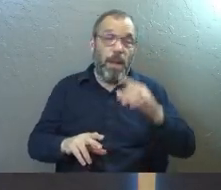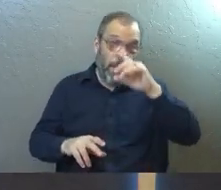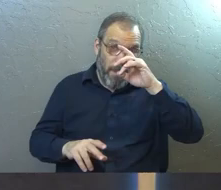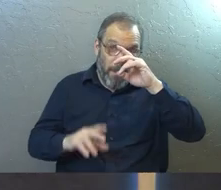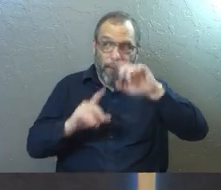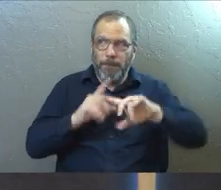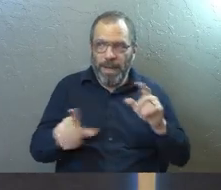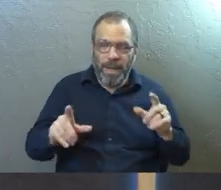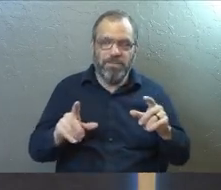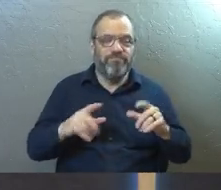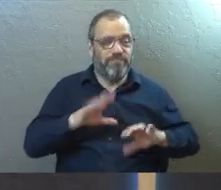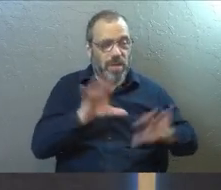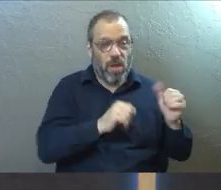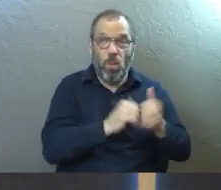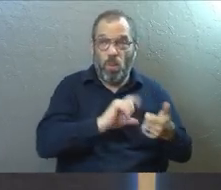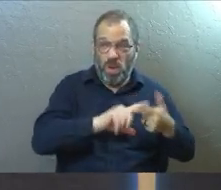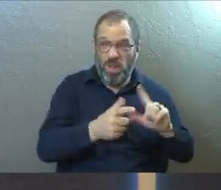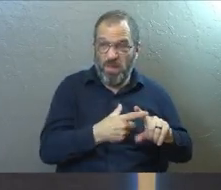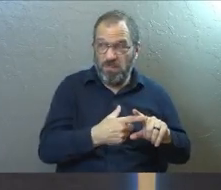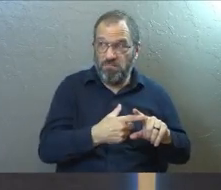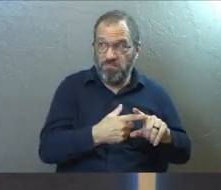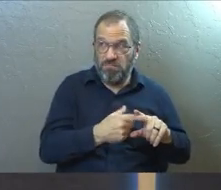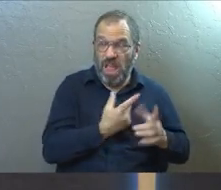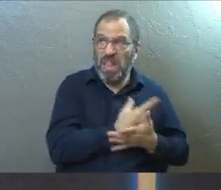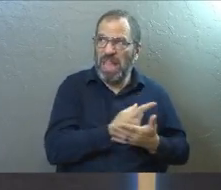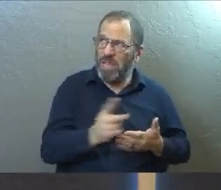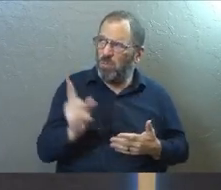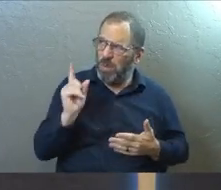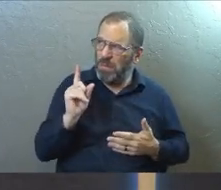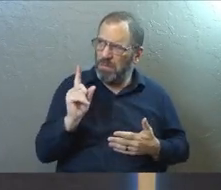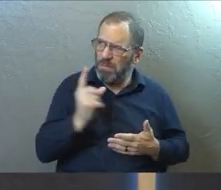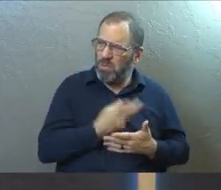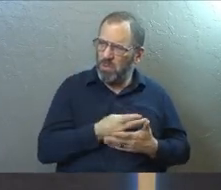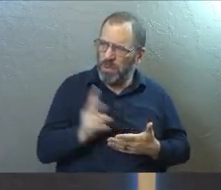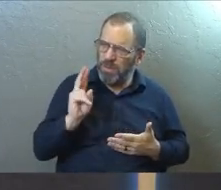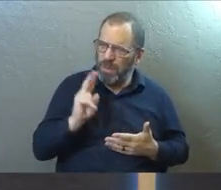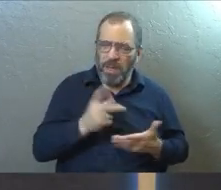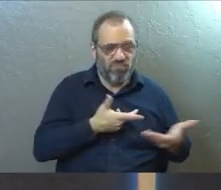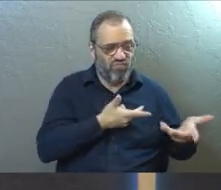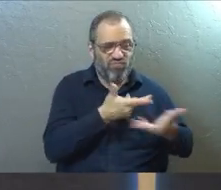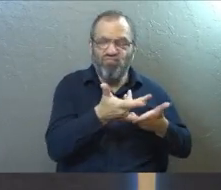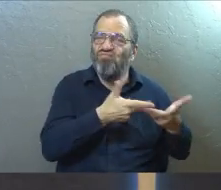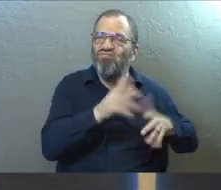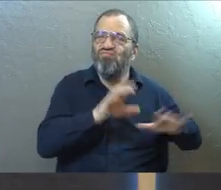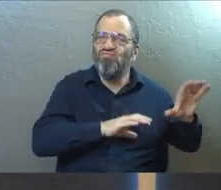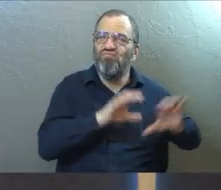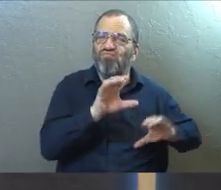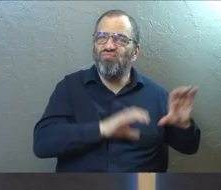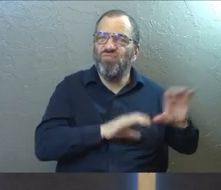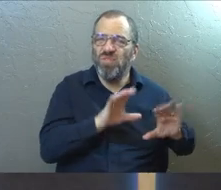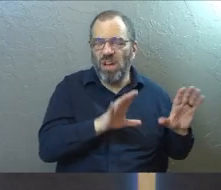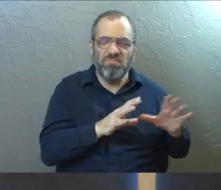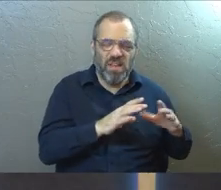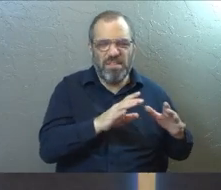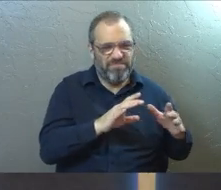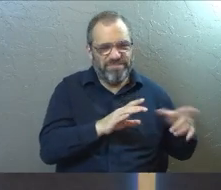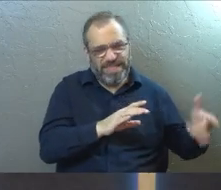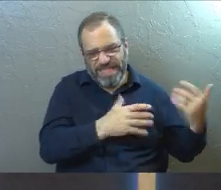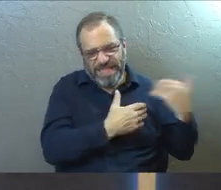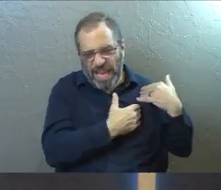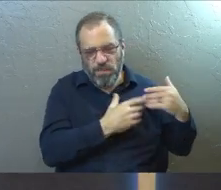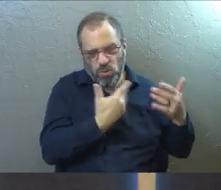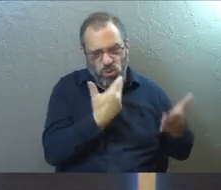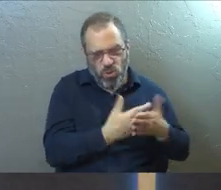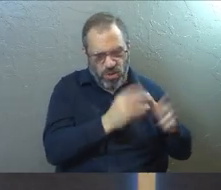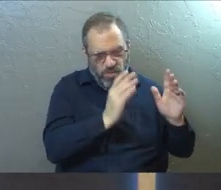but I had a conversation with a friend this last week, I believe, and we're just talking. We hold each other accountable in certain ways, and he's just a